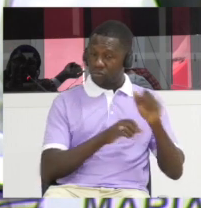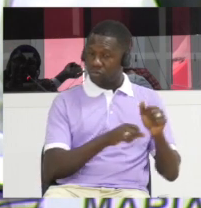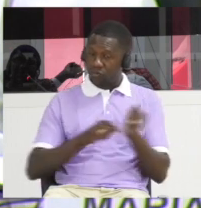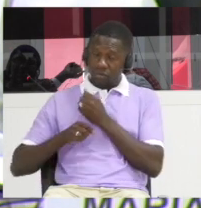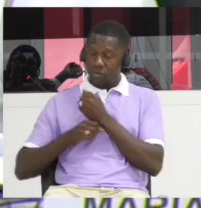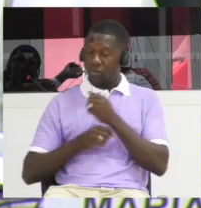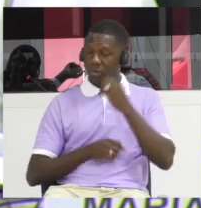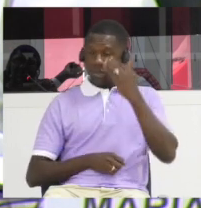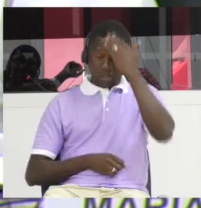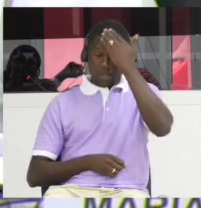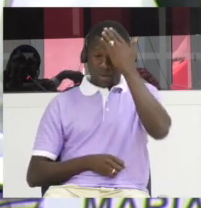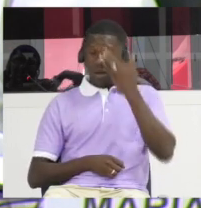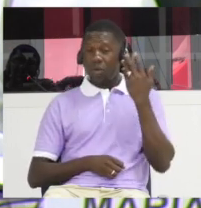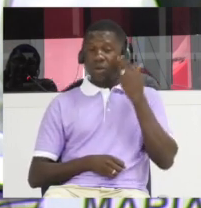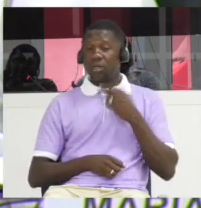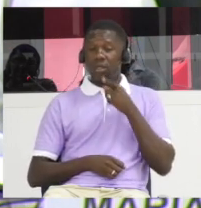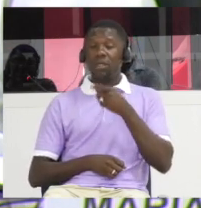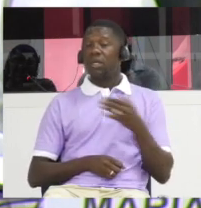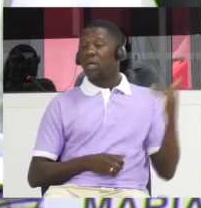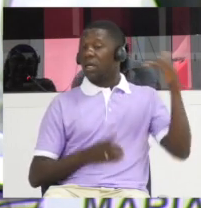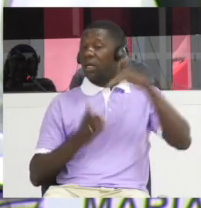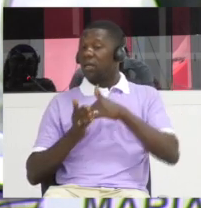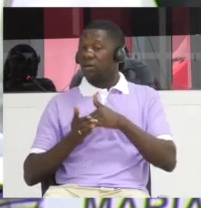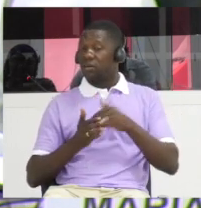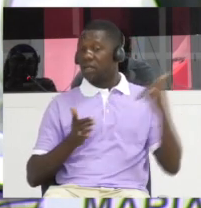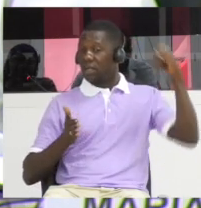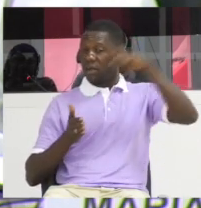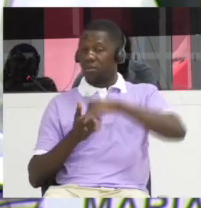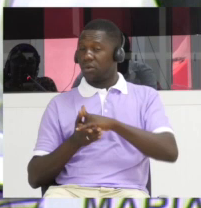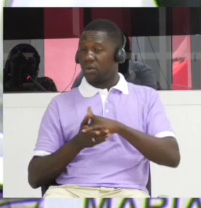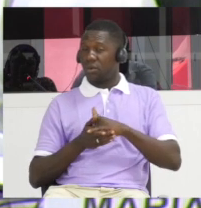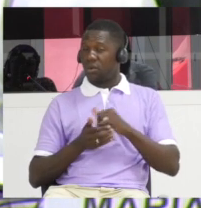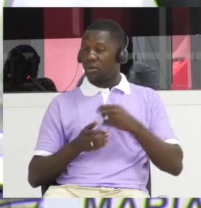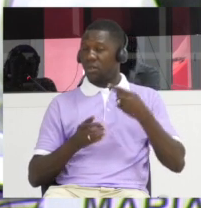he arrived at the airport on 21 July